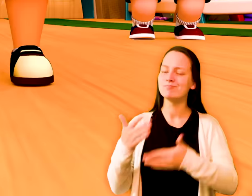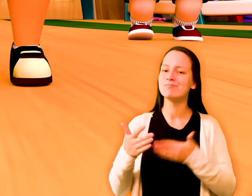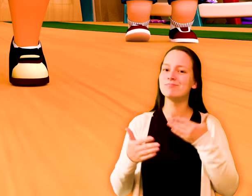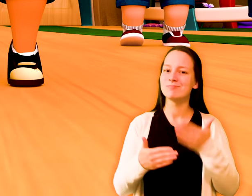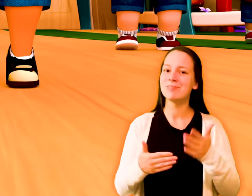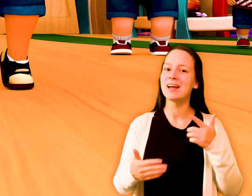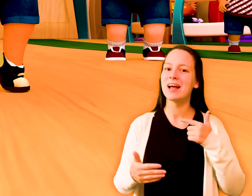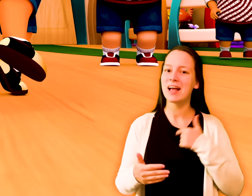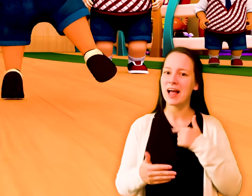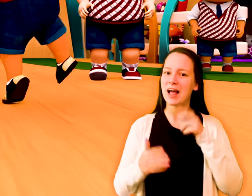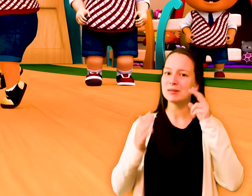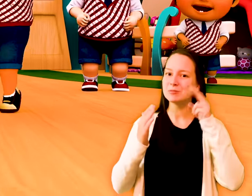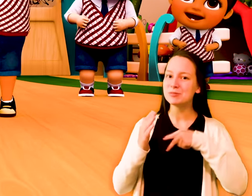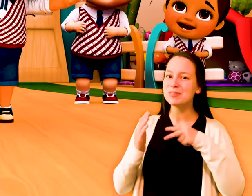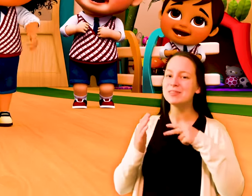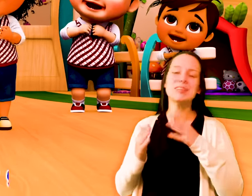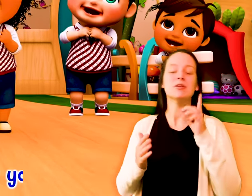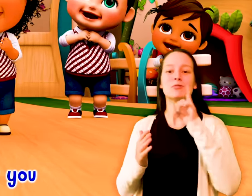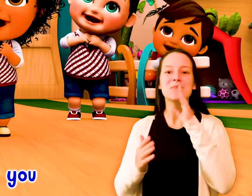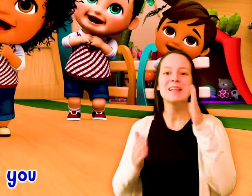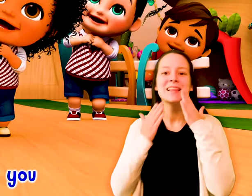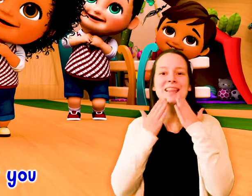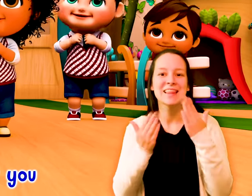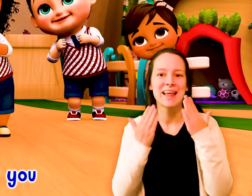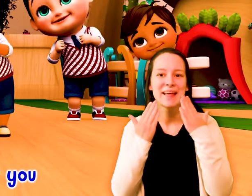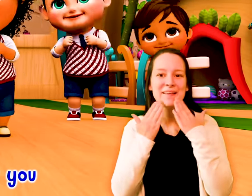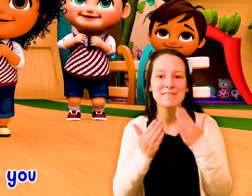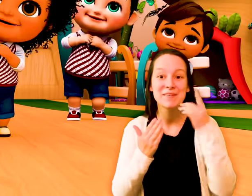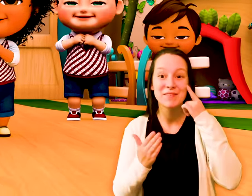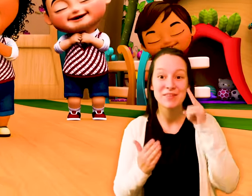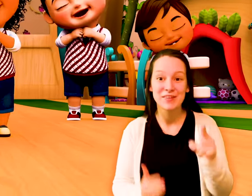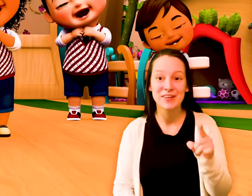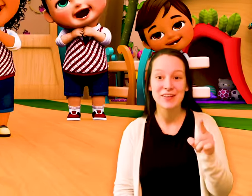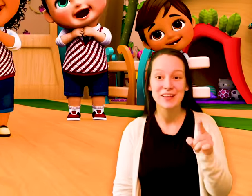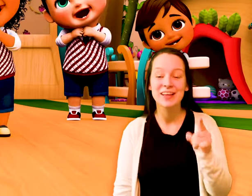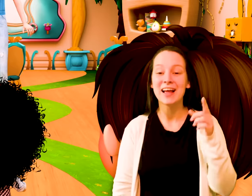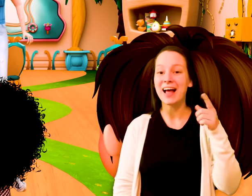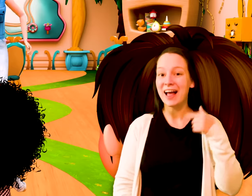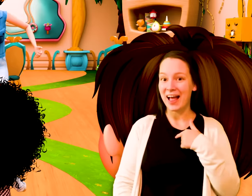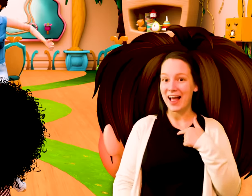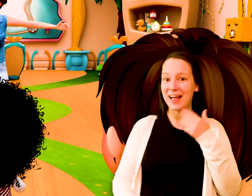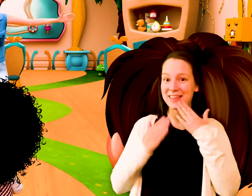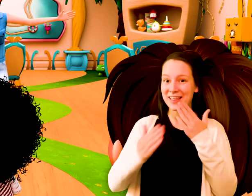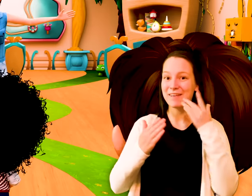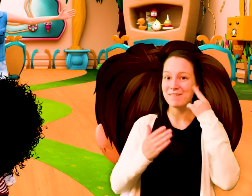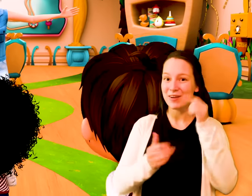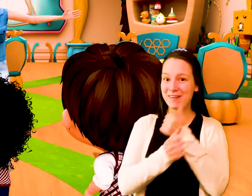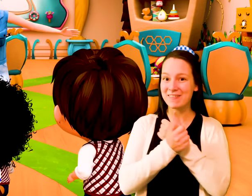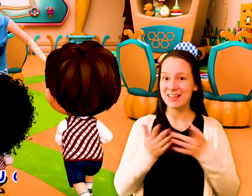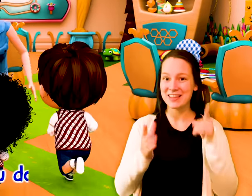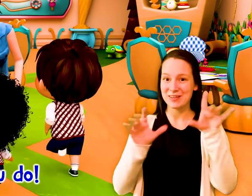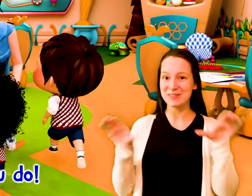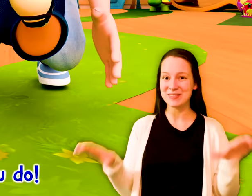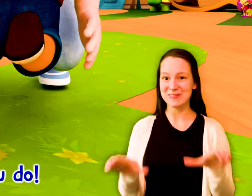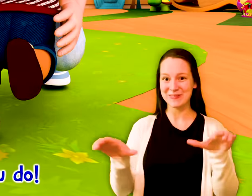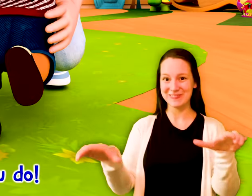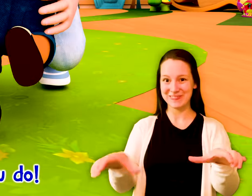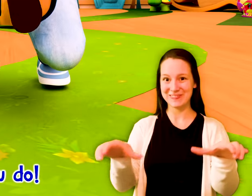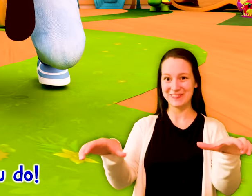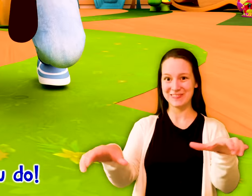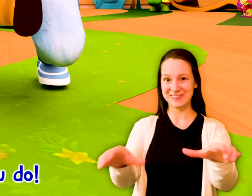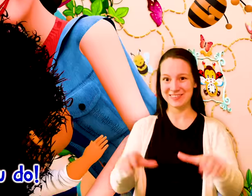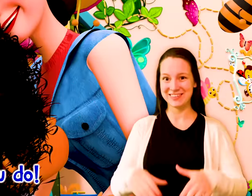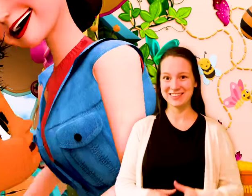kind. I'm really so grateful for you and all the things that you